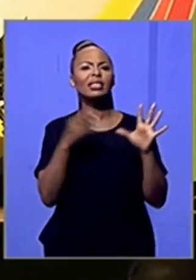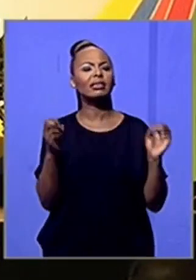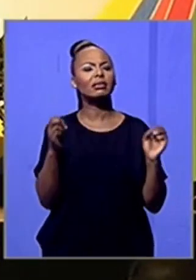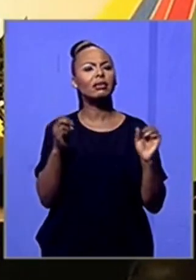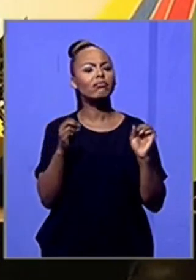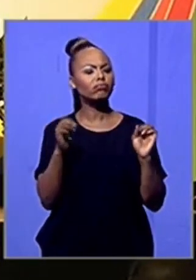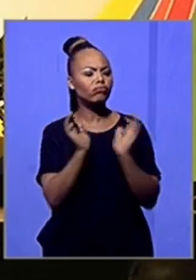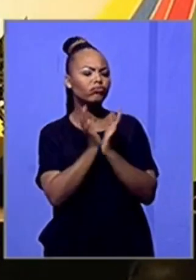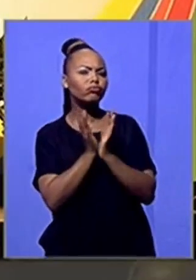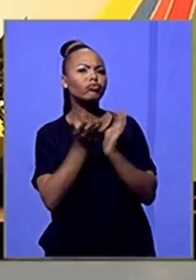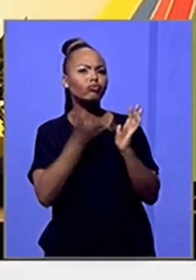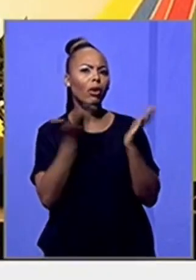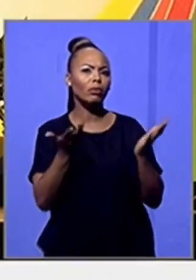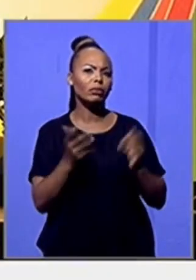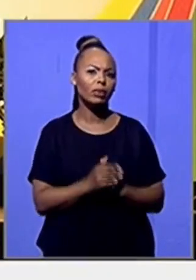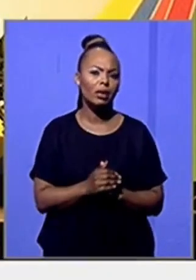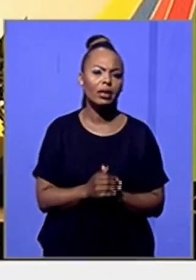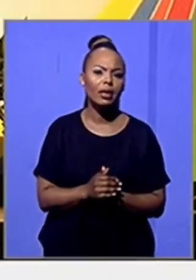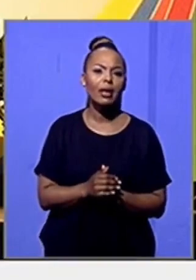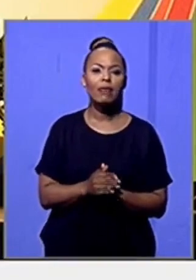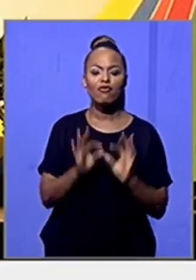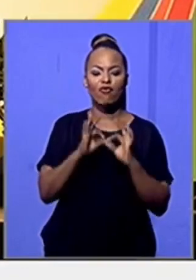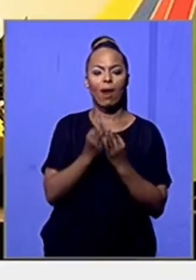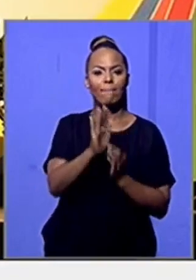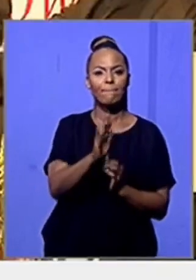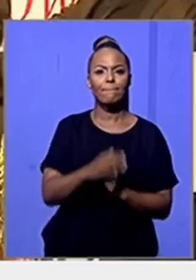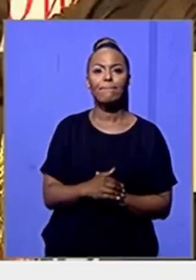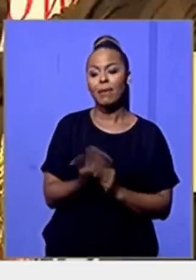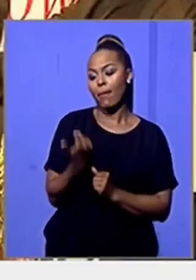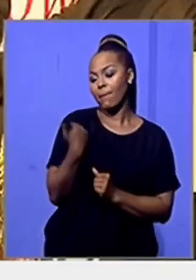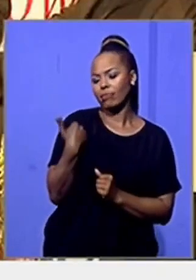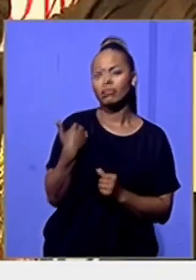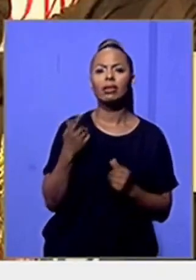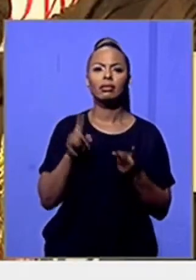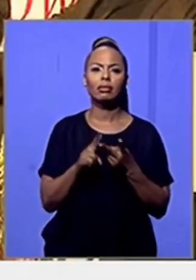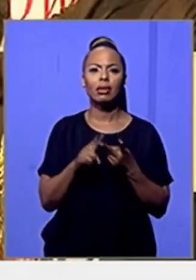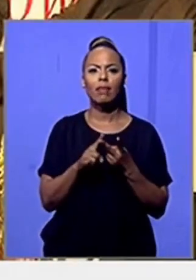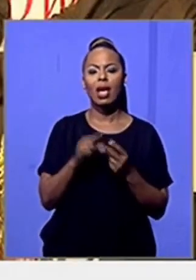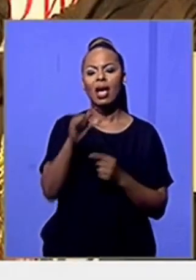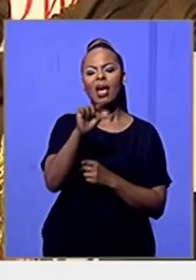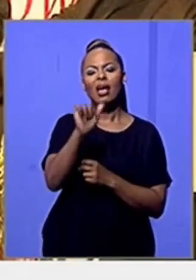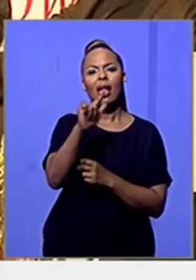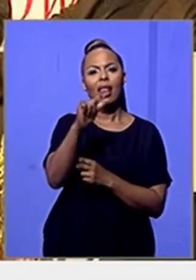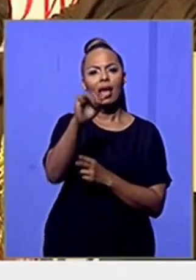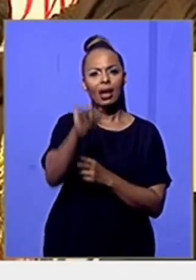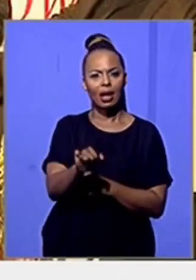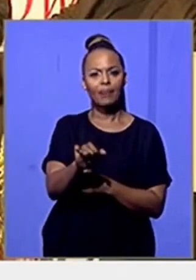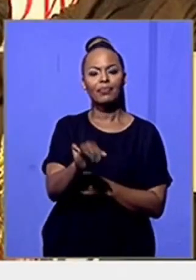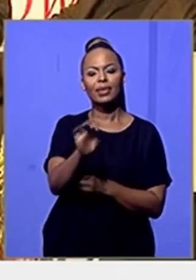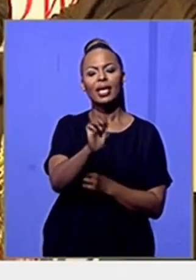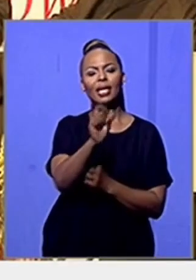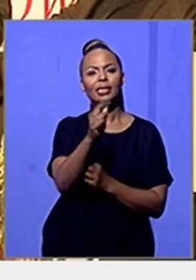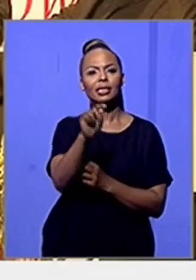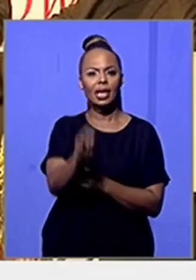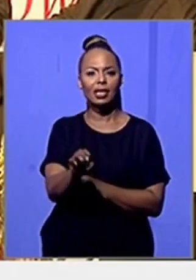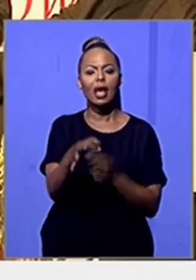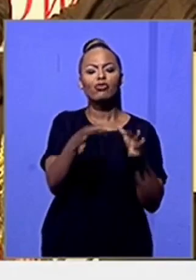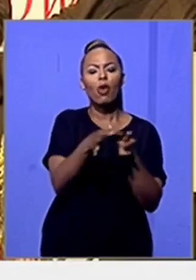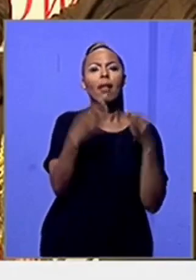Ka maabane le pono le maloba mo Kalakai State go na le borakgwebo potlana